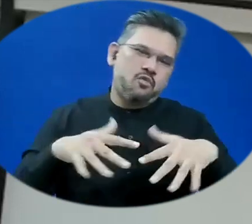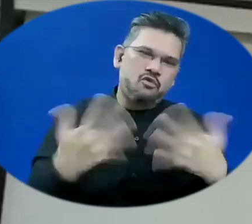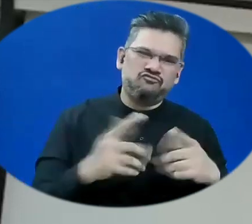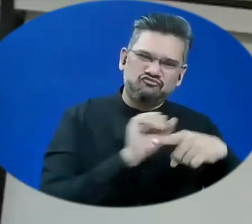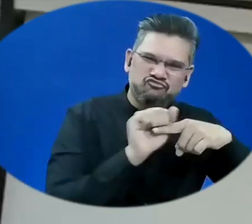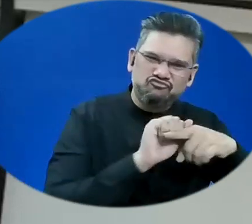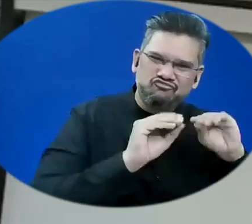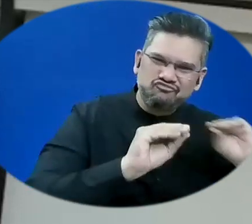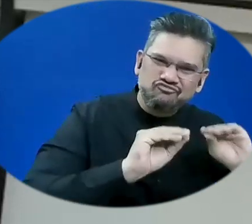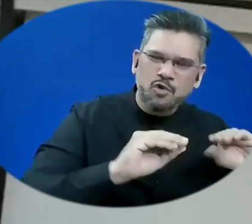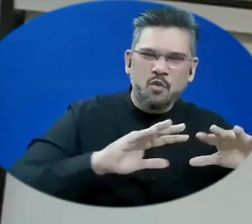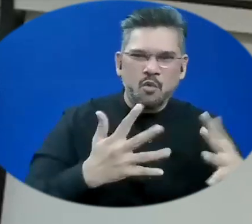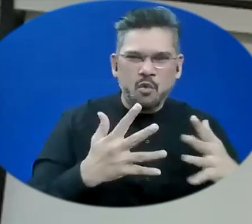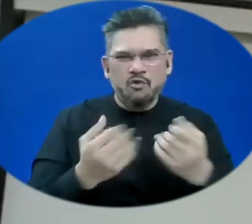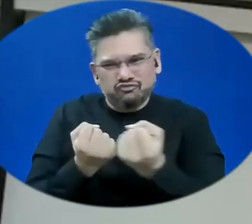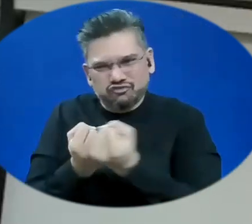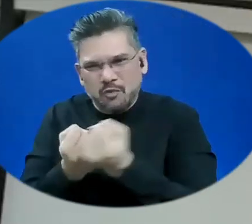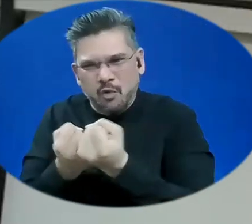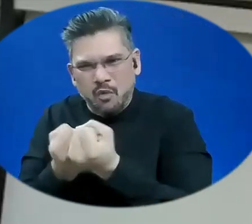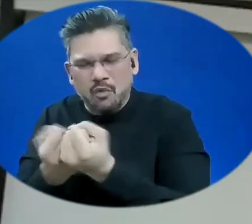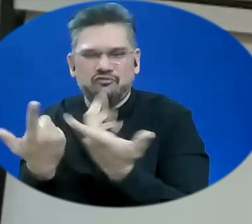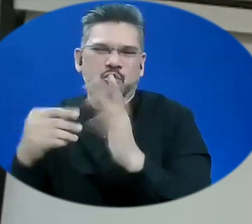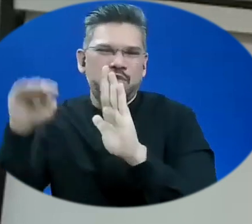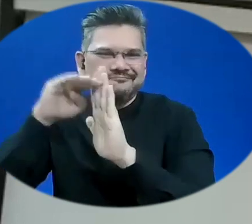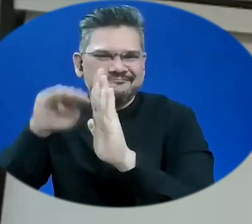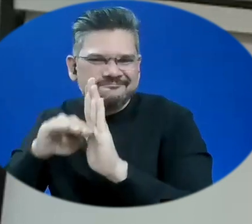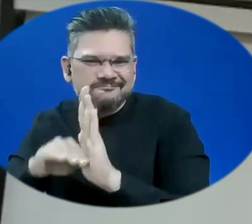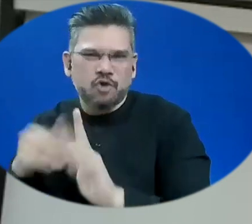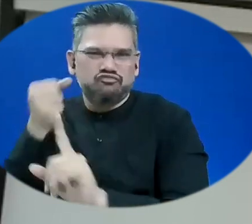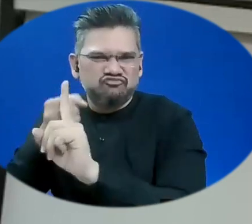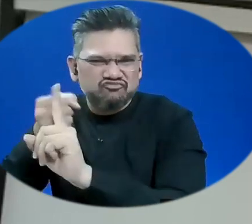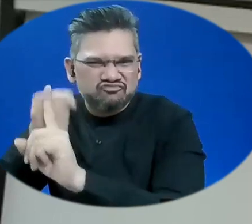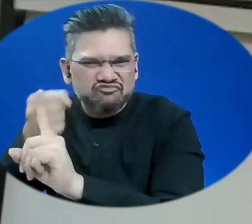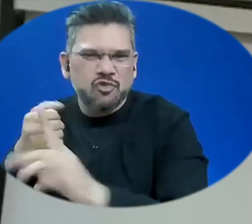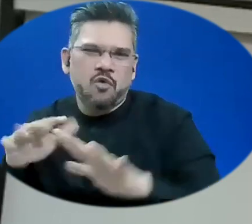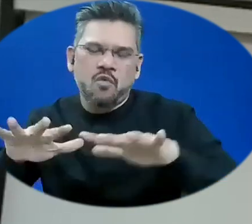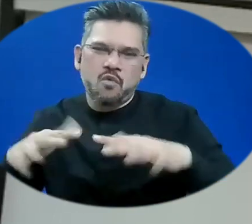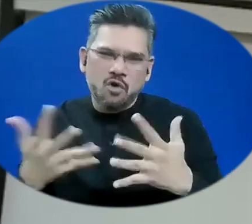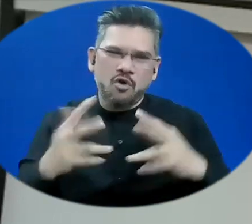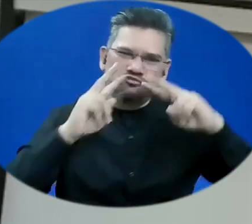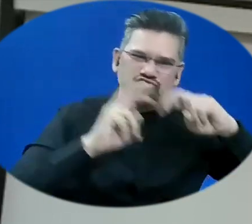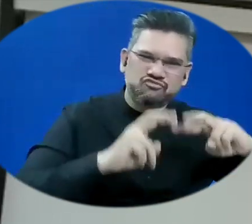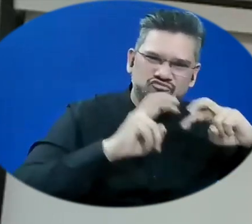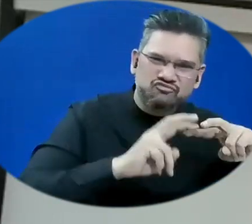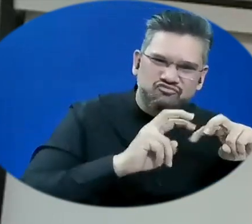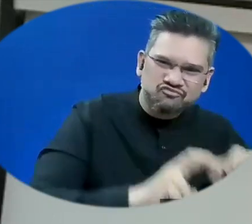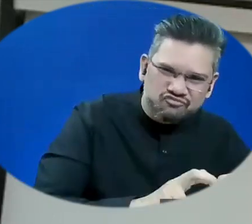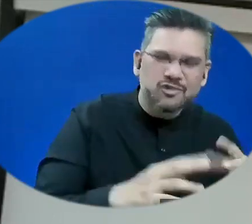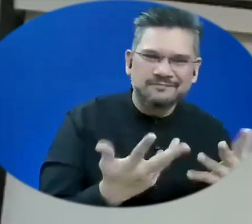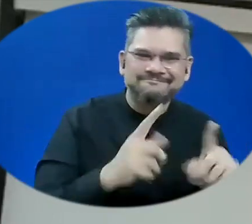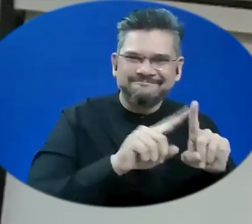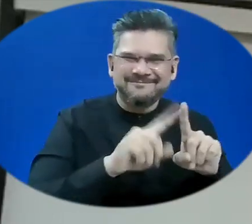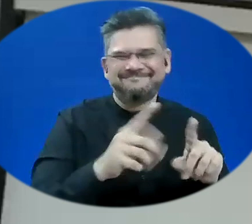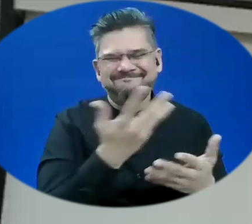for changes in health policy, or engaging with researchers to make the science